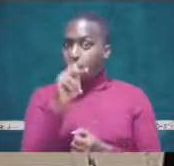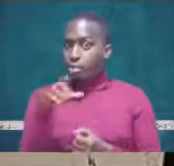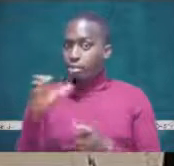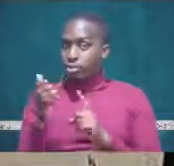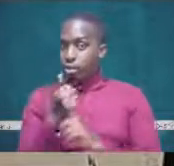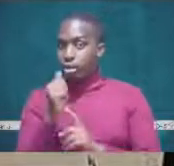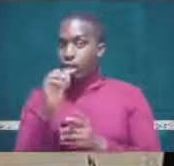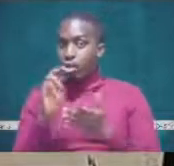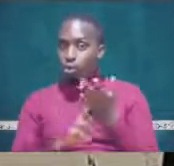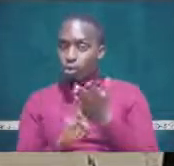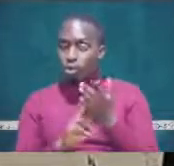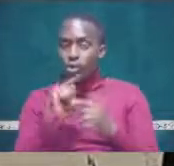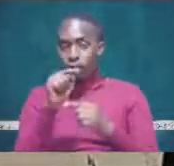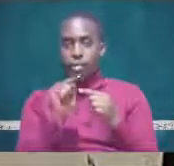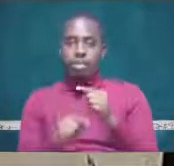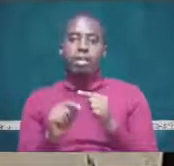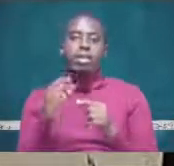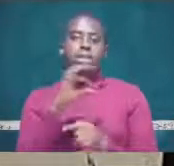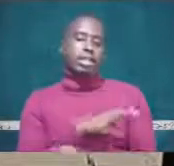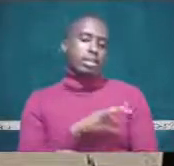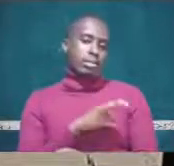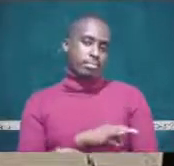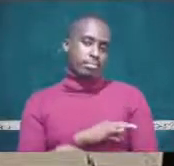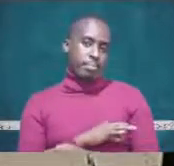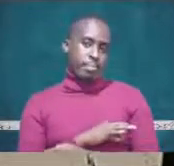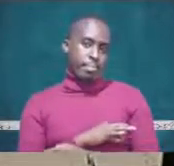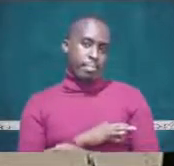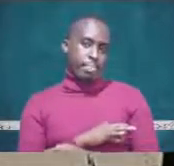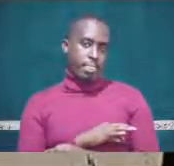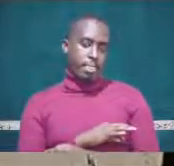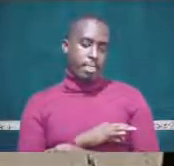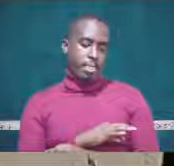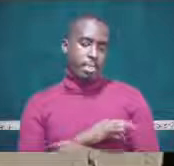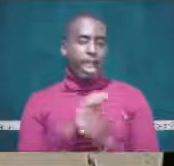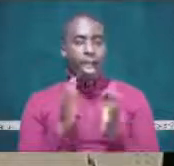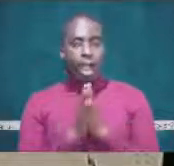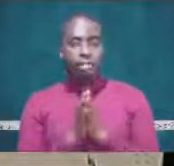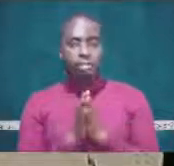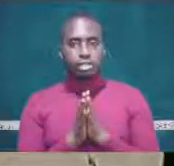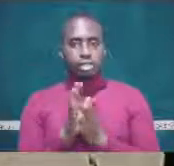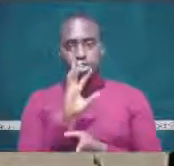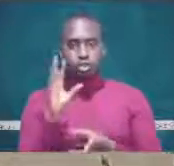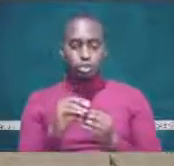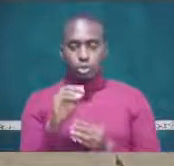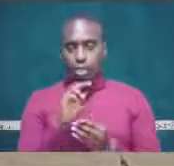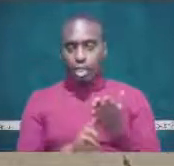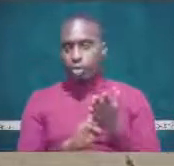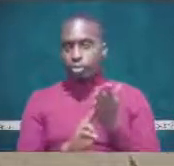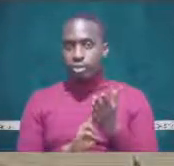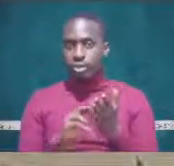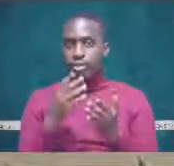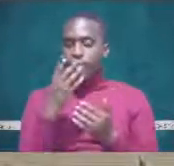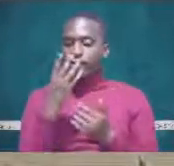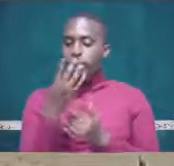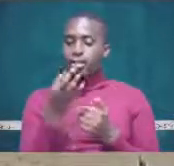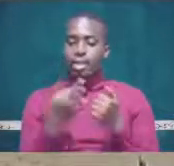was consumed, we divide by the total income. And the total consumption is 48,000.